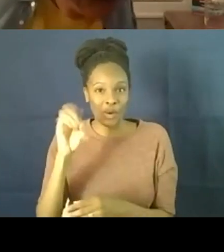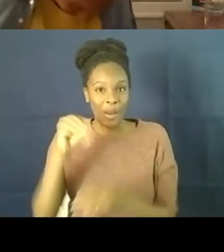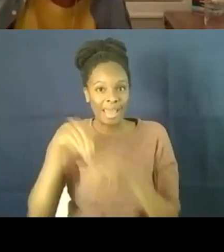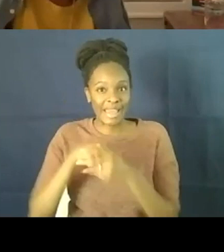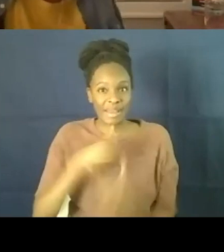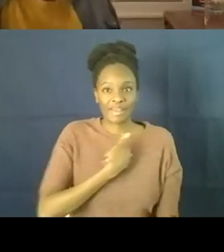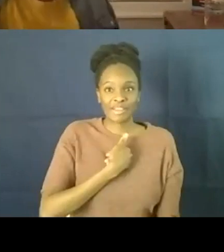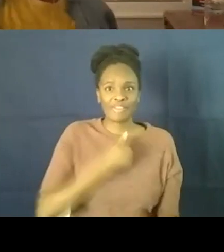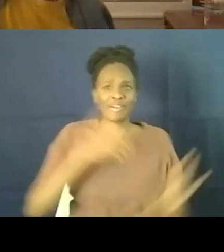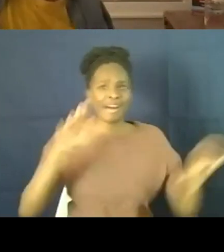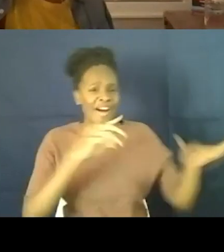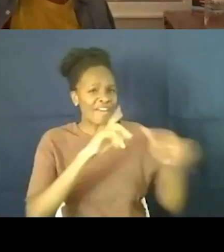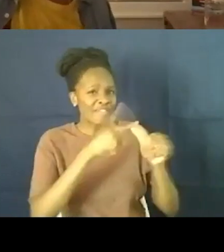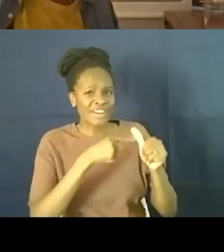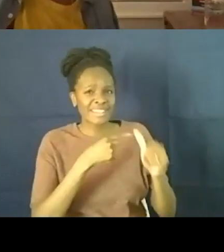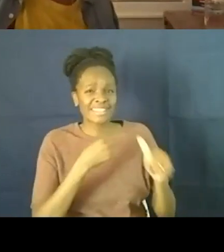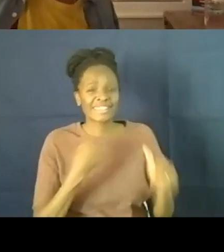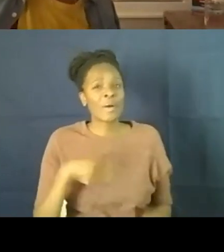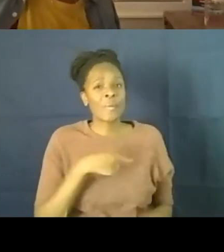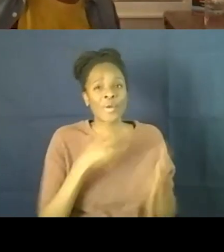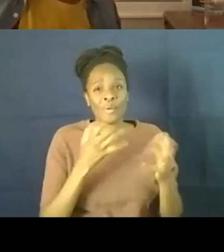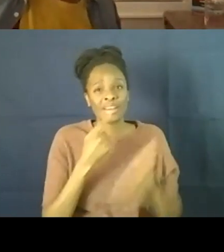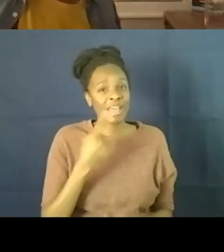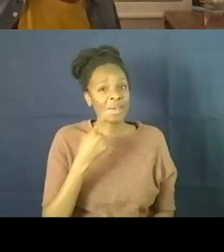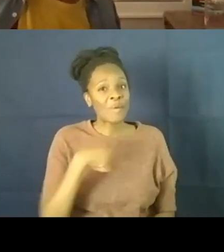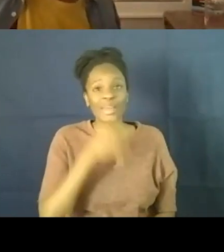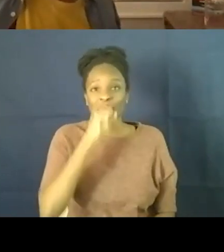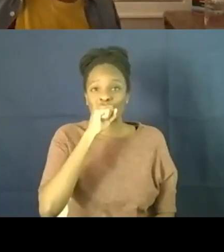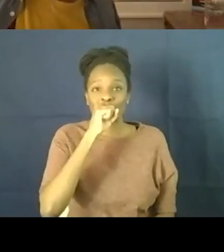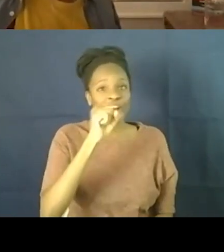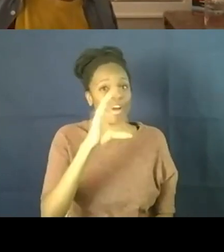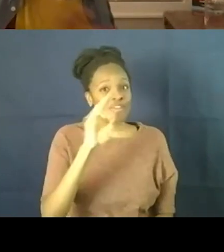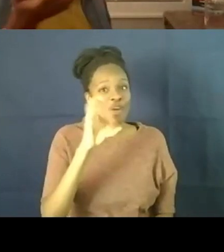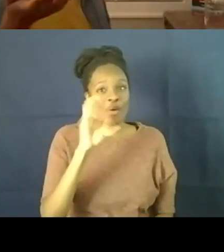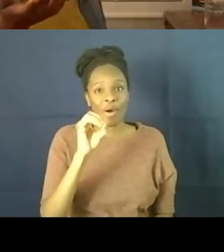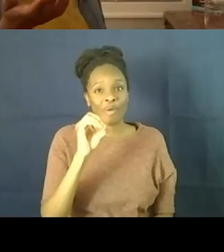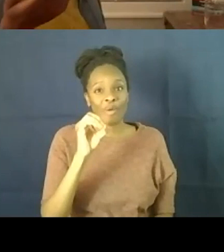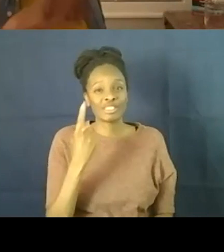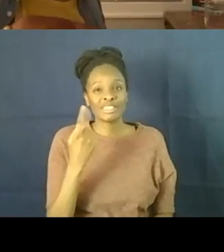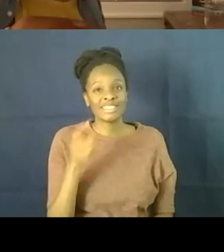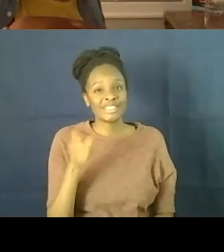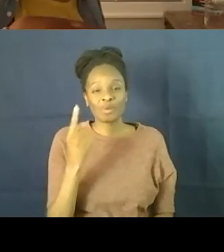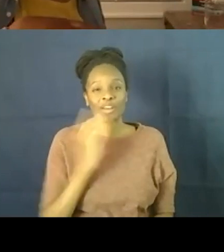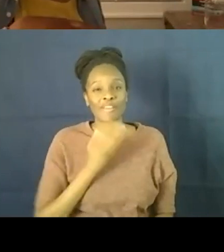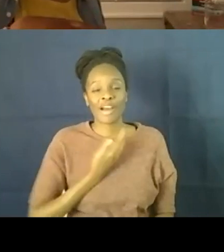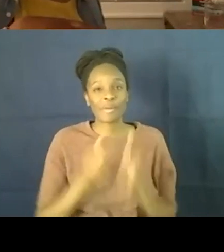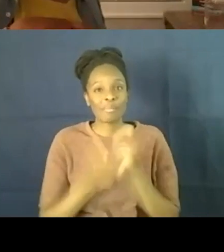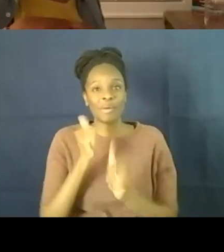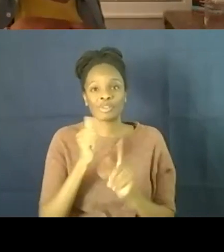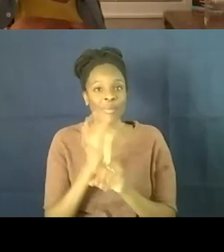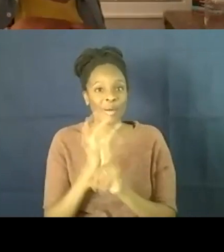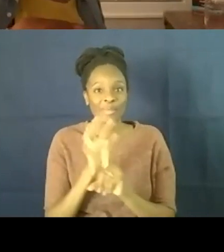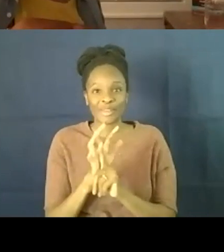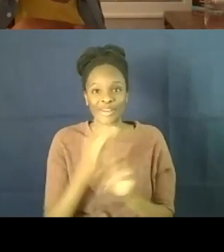love Coco, and Coco is one of our most popular characters. Absolutely. Oh, I love her as a character. I just don't relate to her